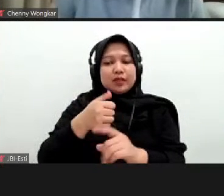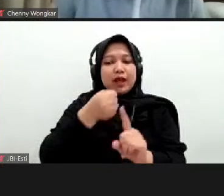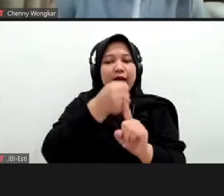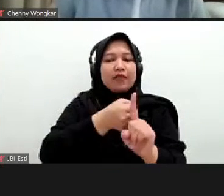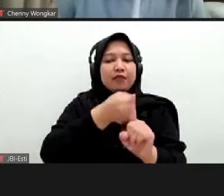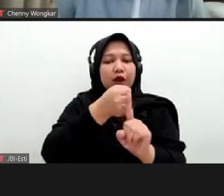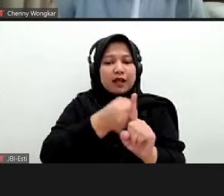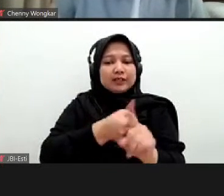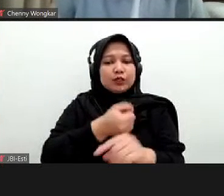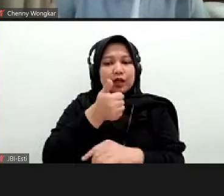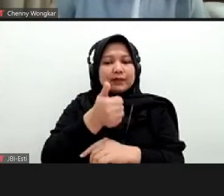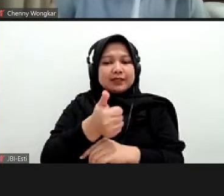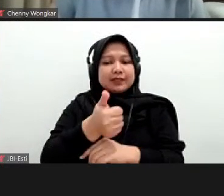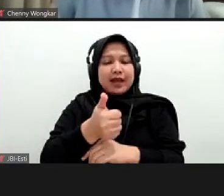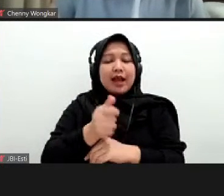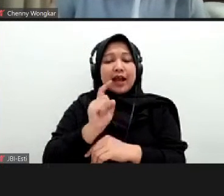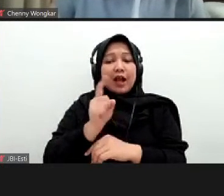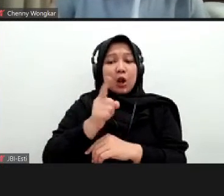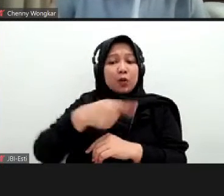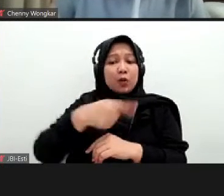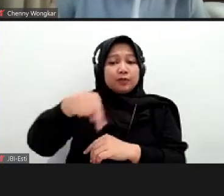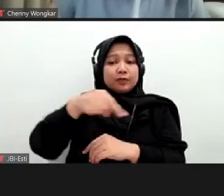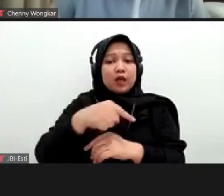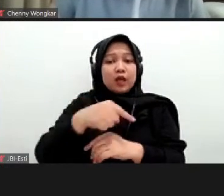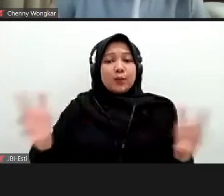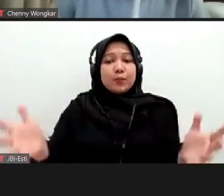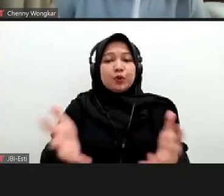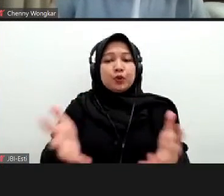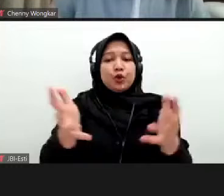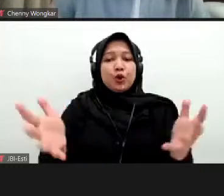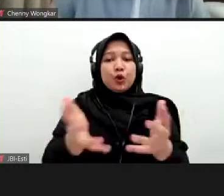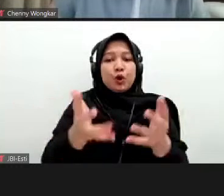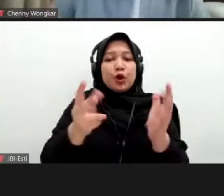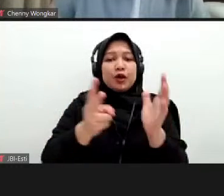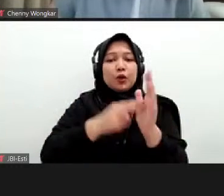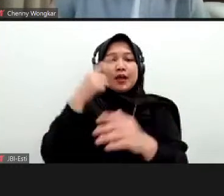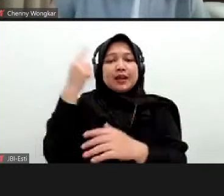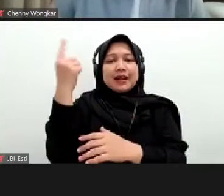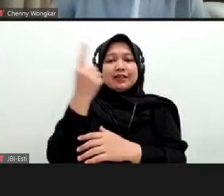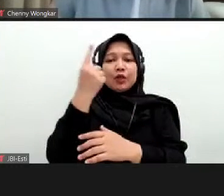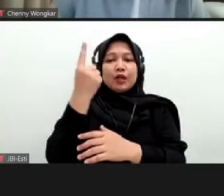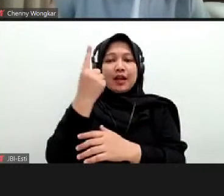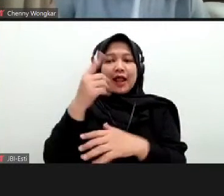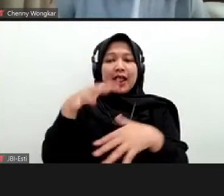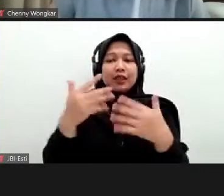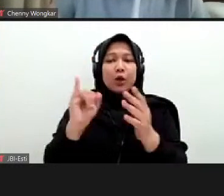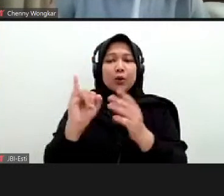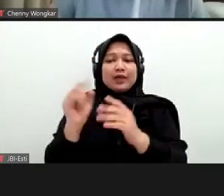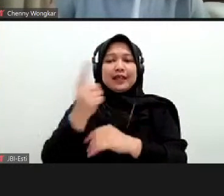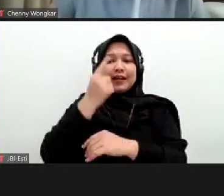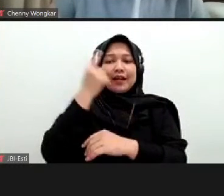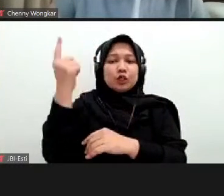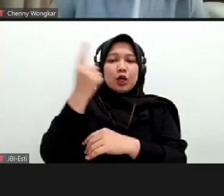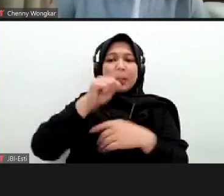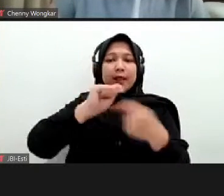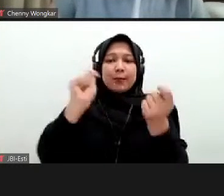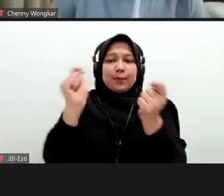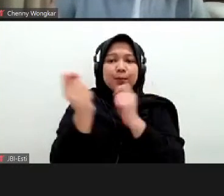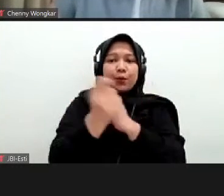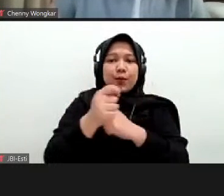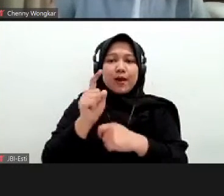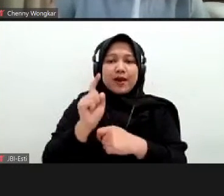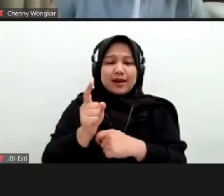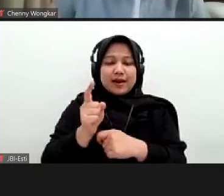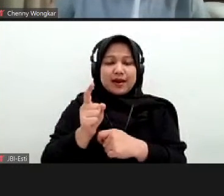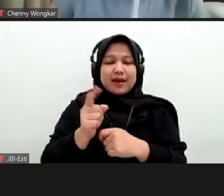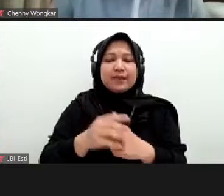on the regional and international standards and policies, like what I mentioned a lot is anti-money laundering and counterterrorism